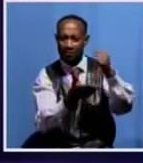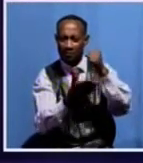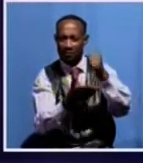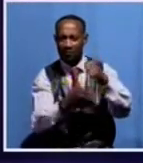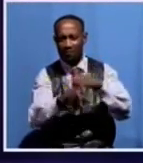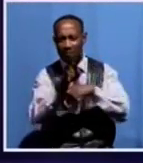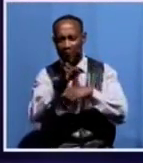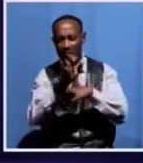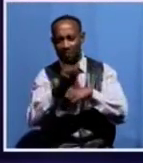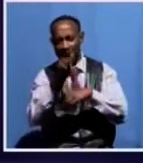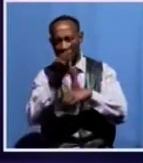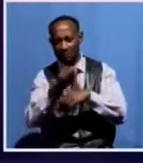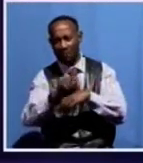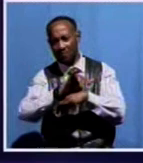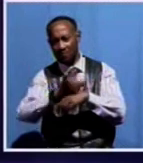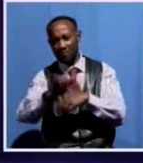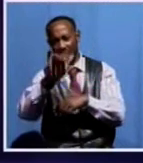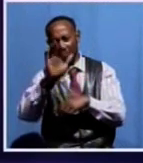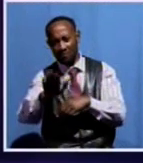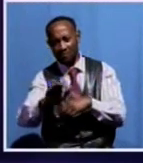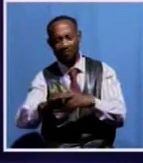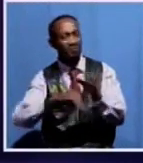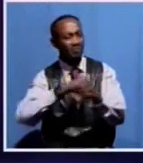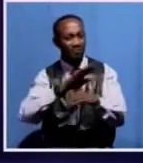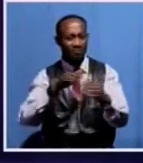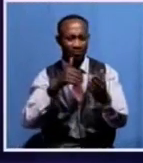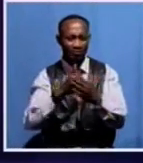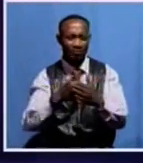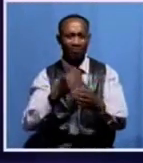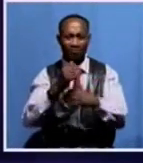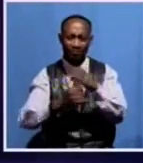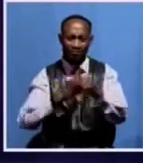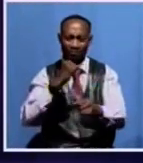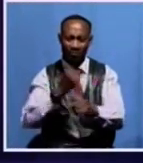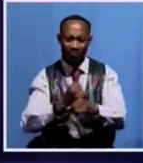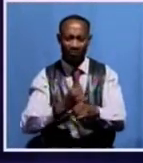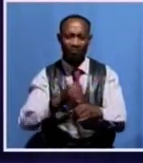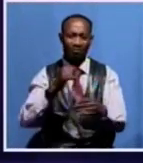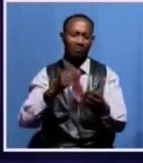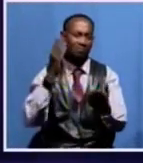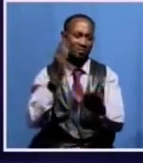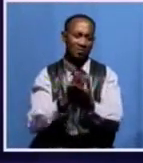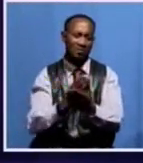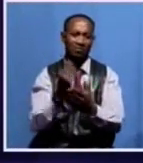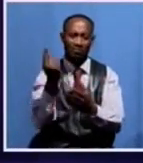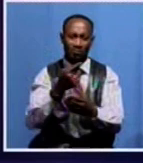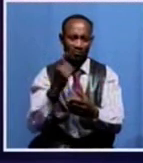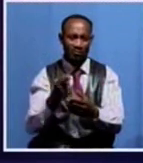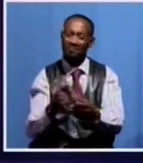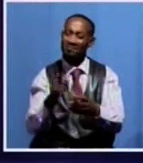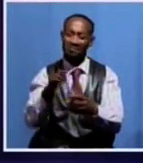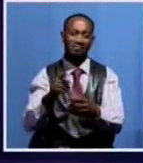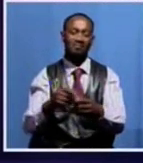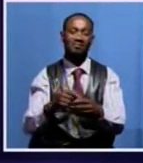VAT stays. That is after you spent almost the whole year, I mean, not personally you, but your ministry and government, justifying and convincing